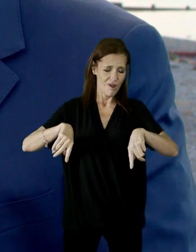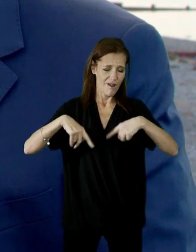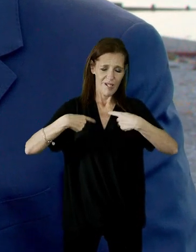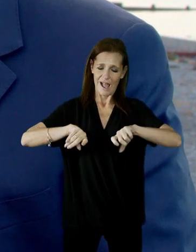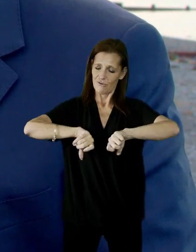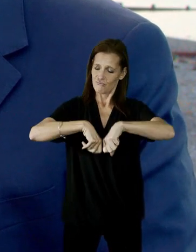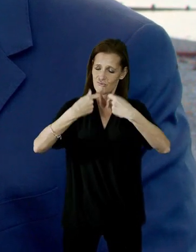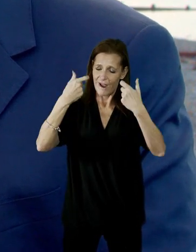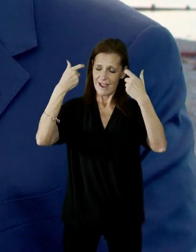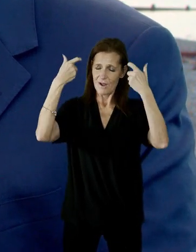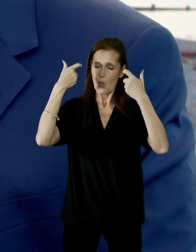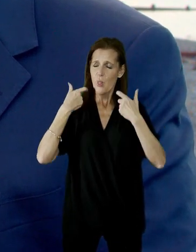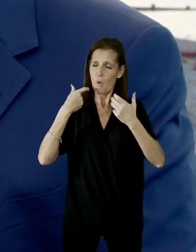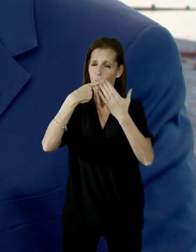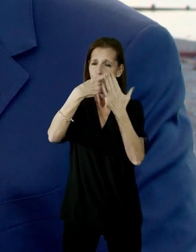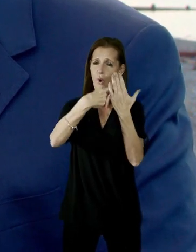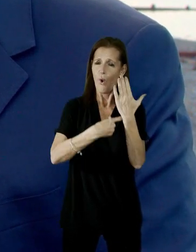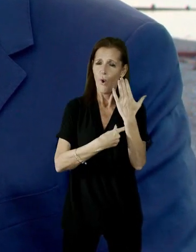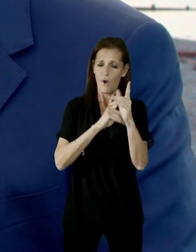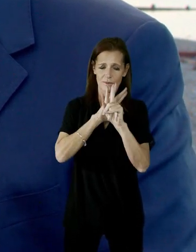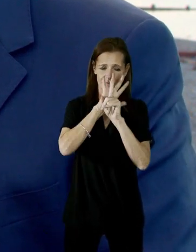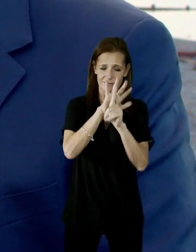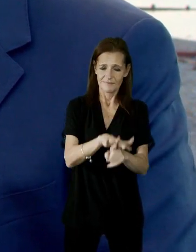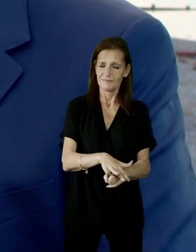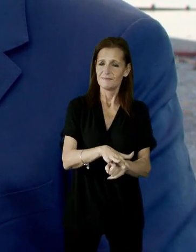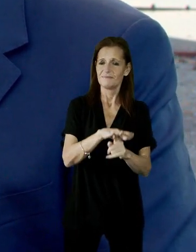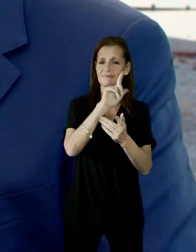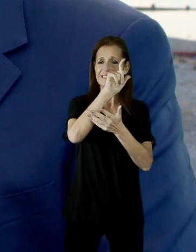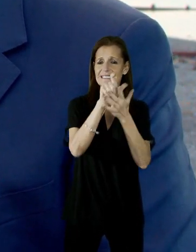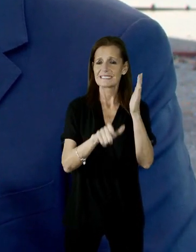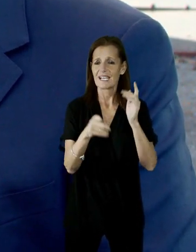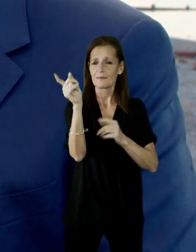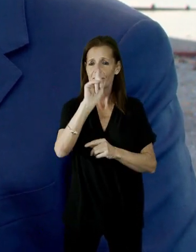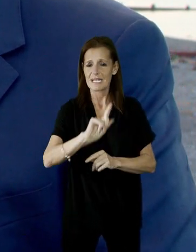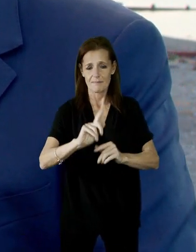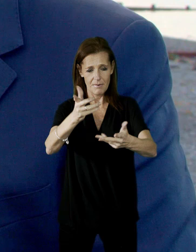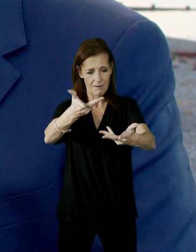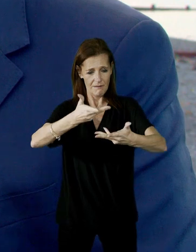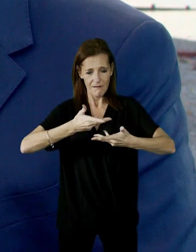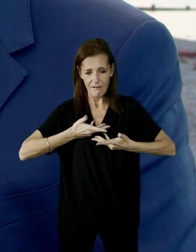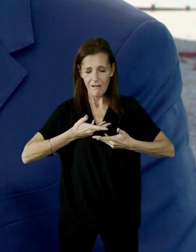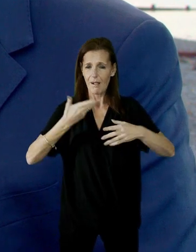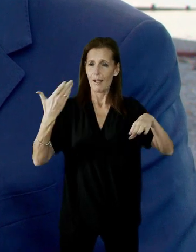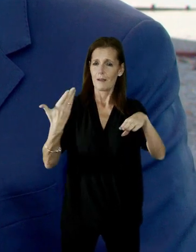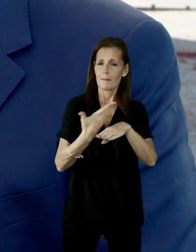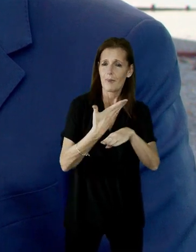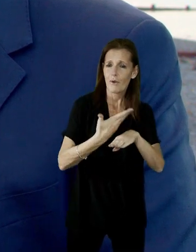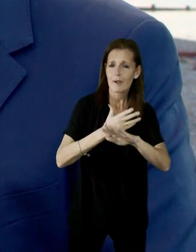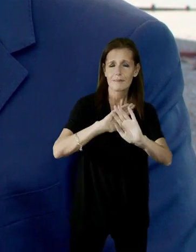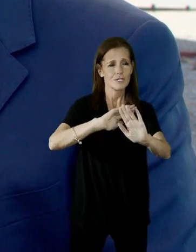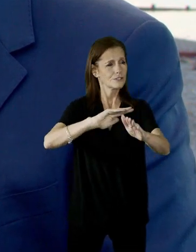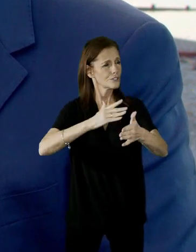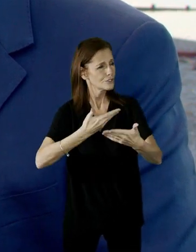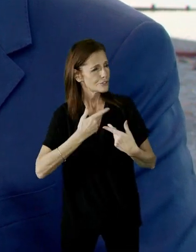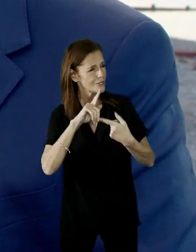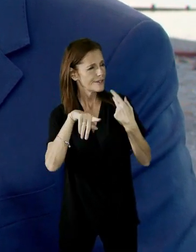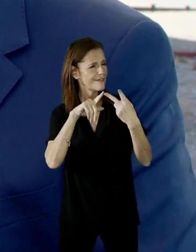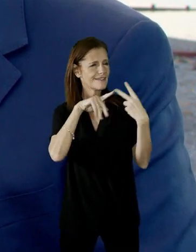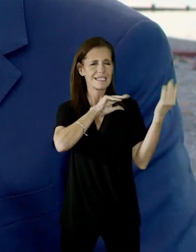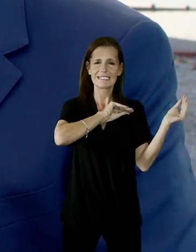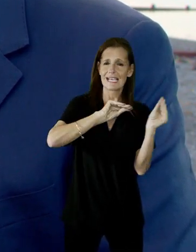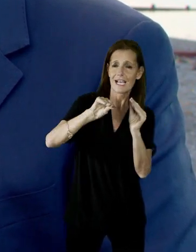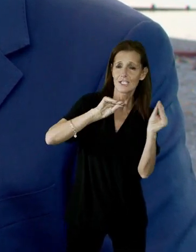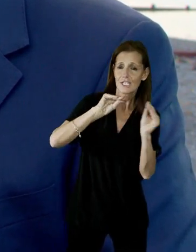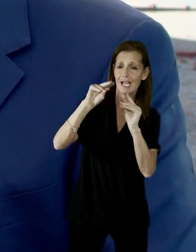people, including things like employment, provision of goods and services, education and transport for the